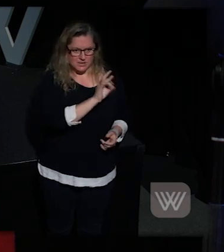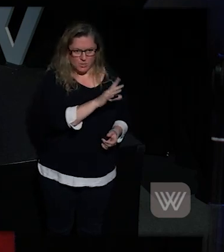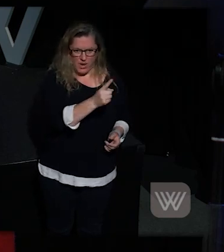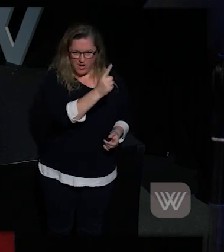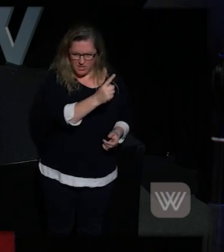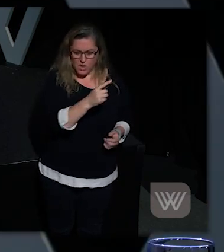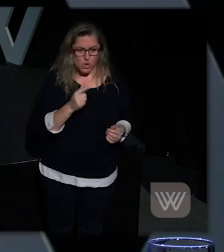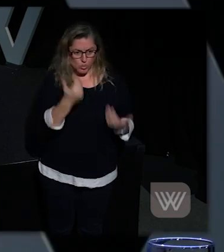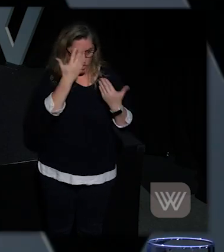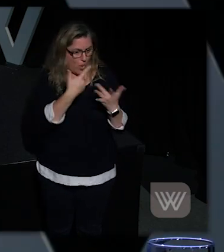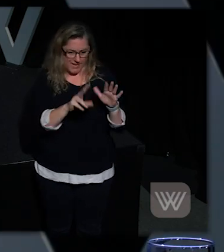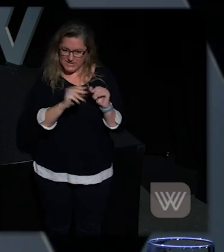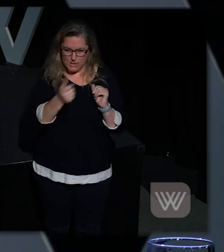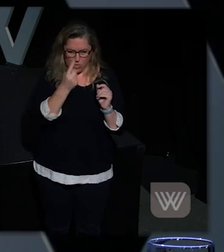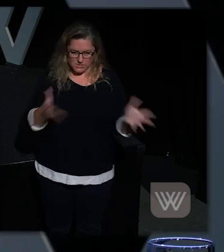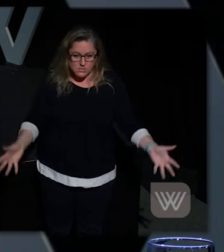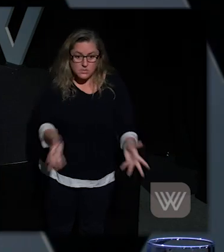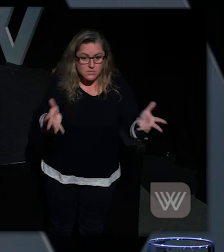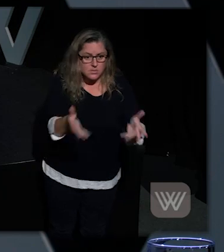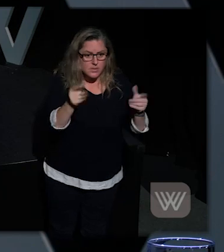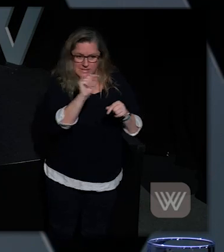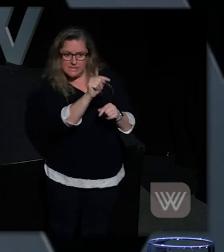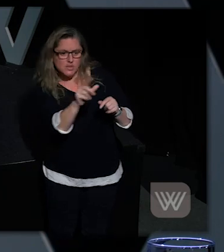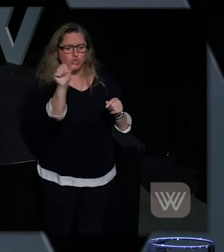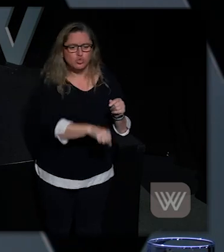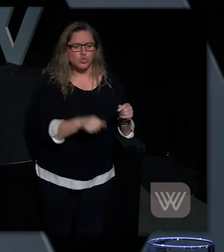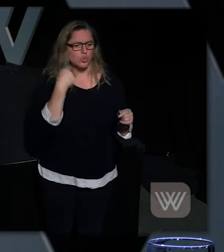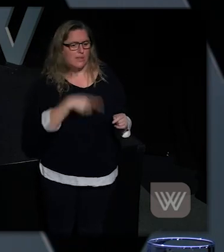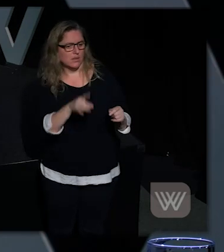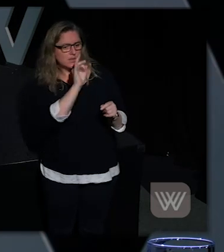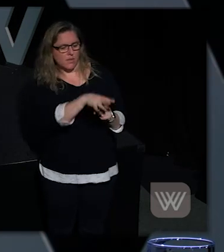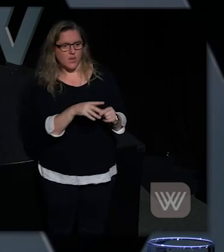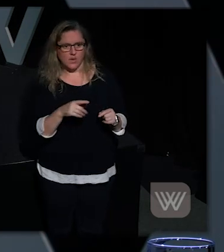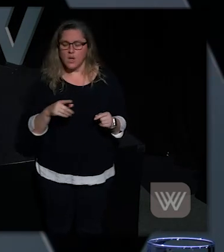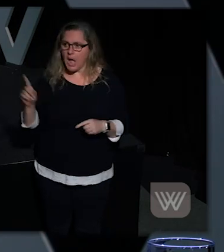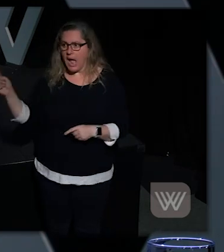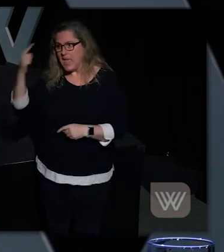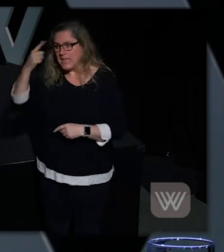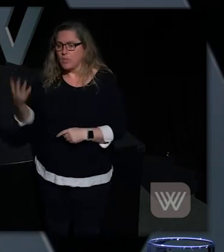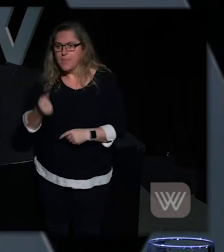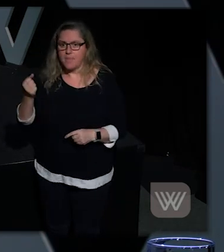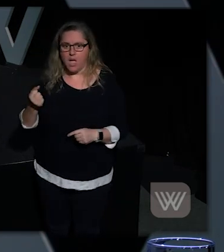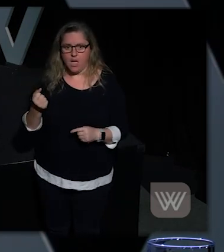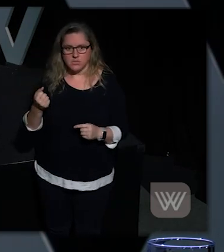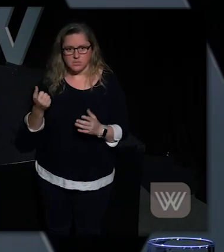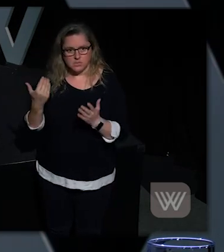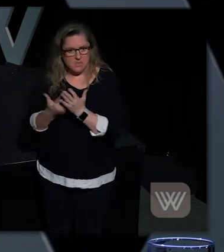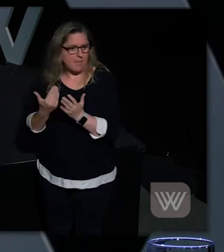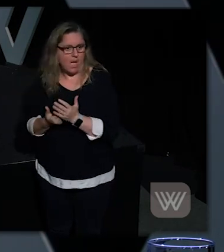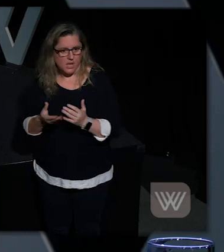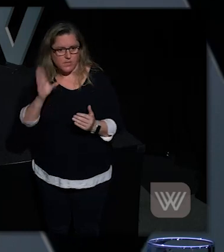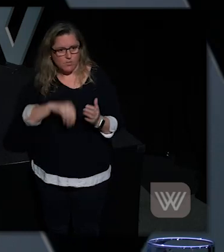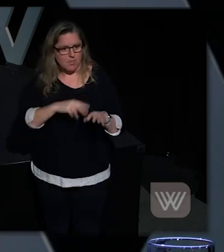being incited to commit suicide. I think we have to require law enforcement to understand it and demand this of